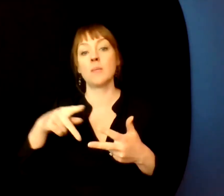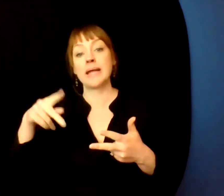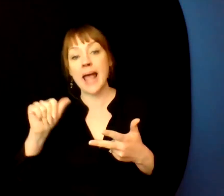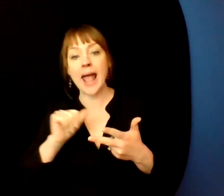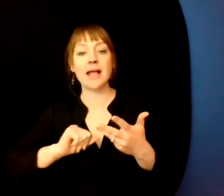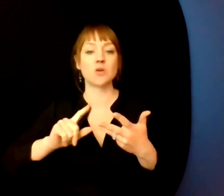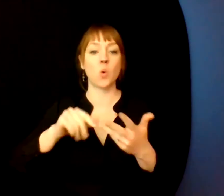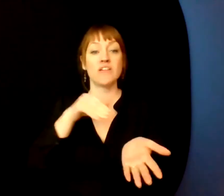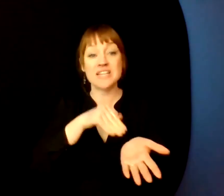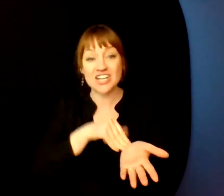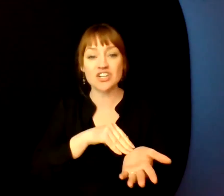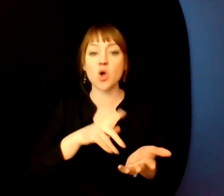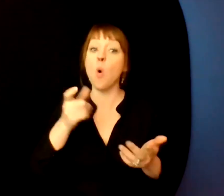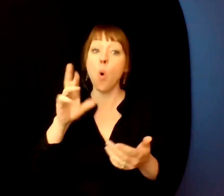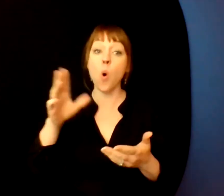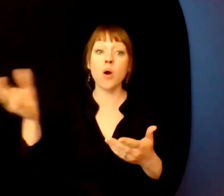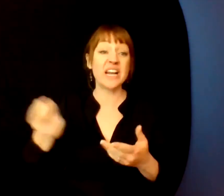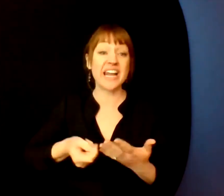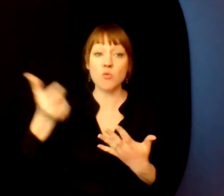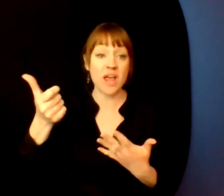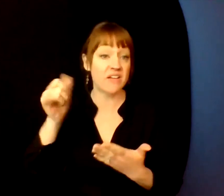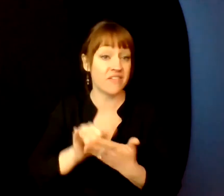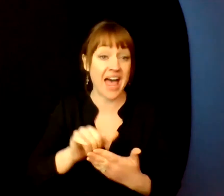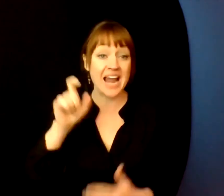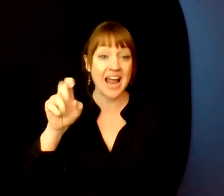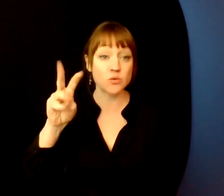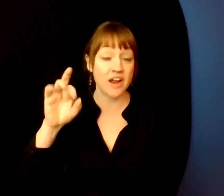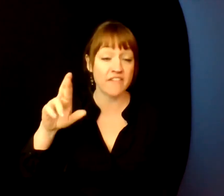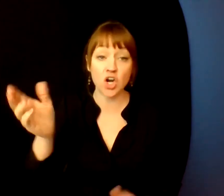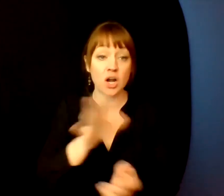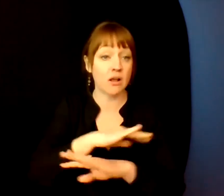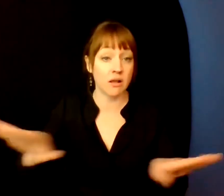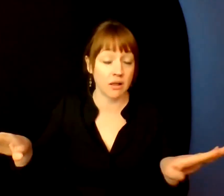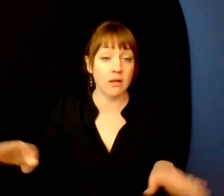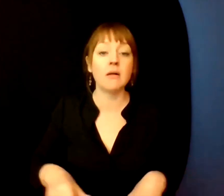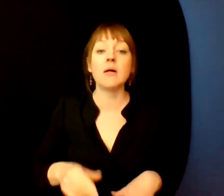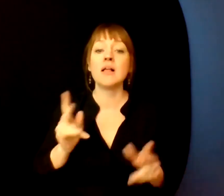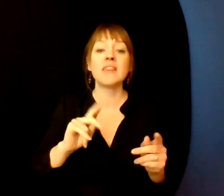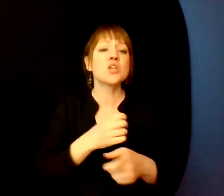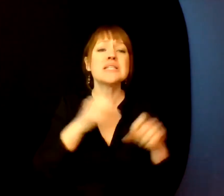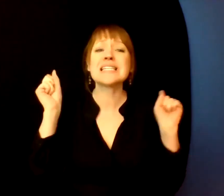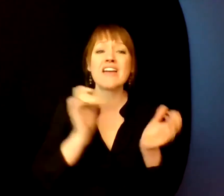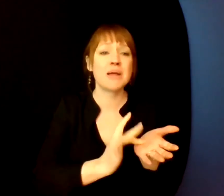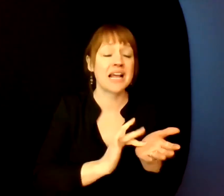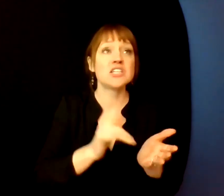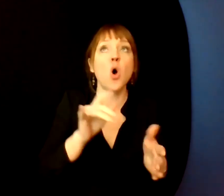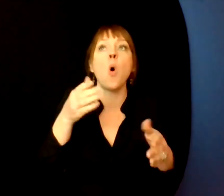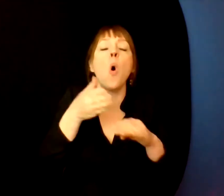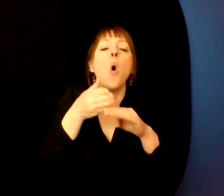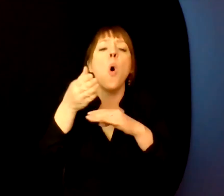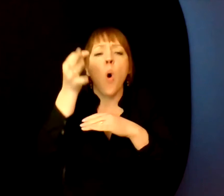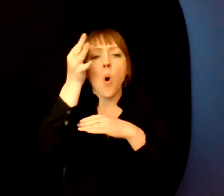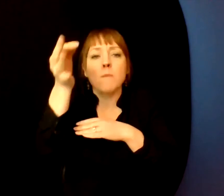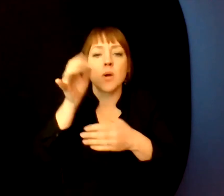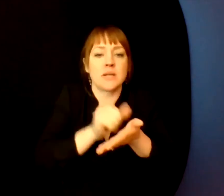to eliminate the ex-waiver entirely. Buprenorphine is an incredibly safe medication. It is almost impossible for an adult to overdose on